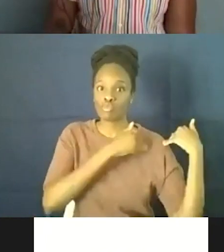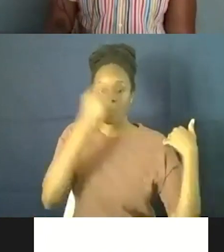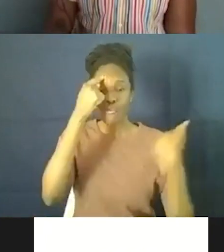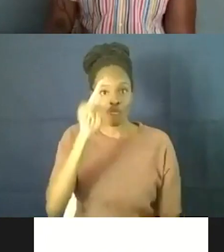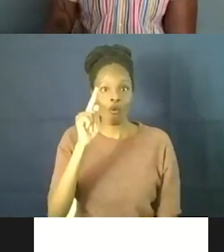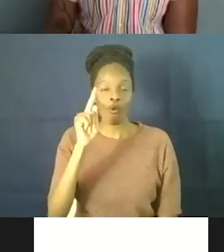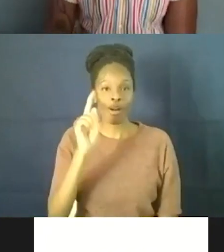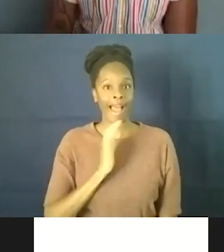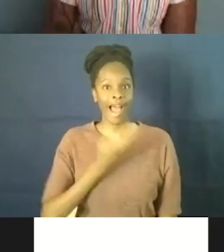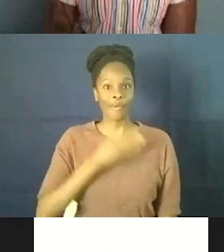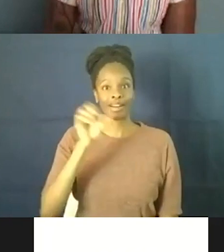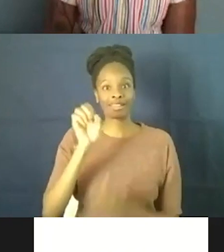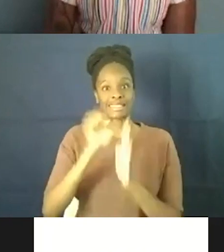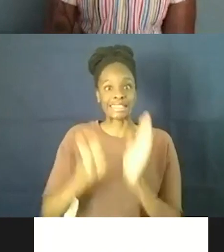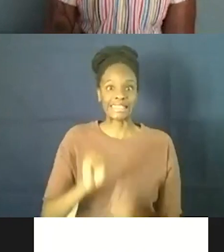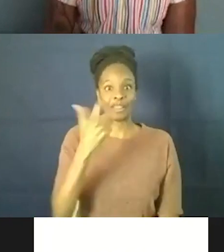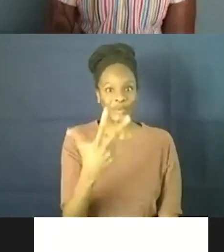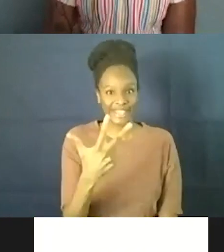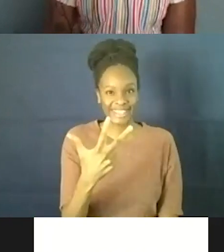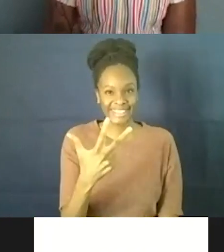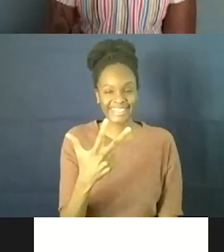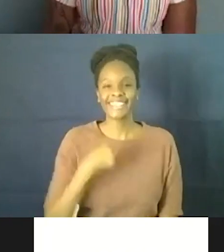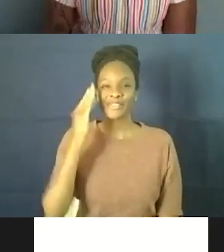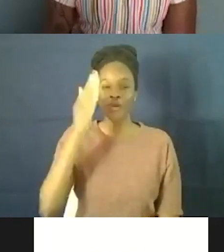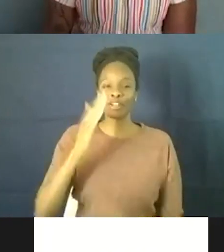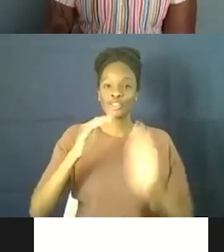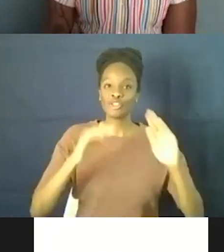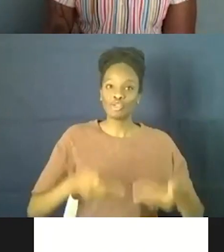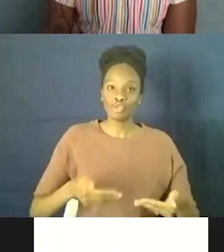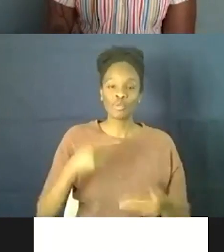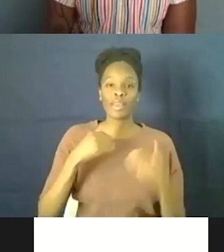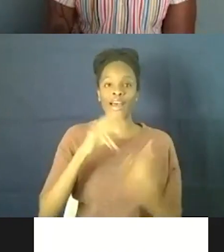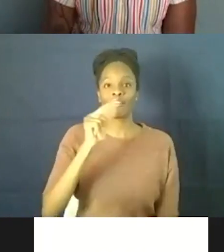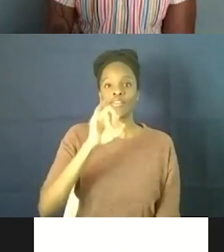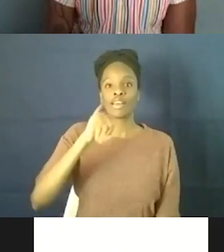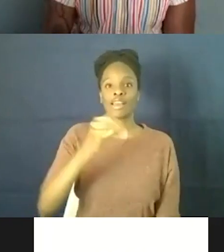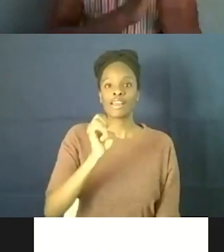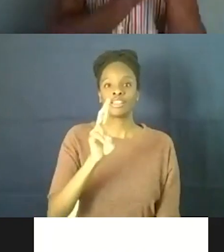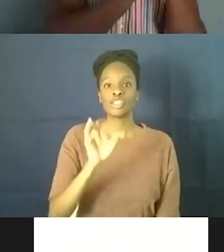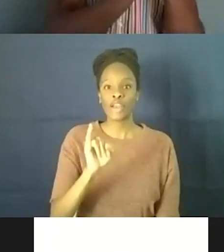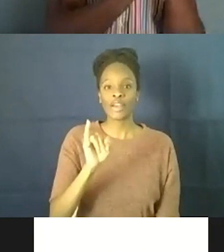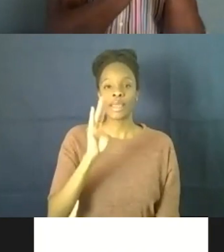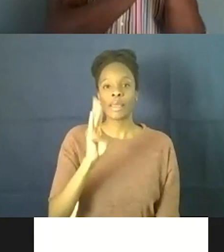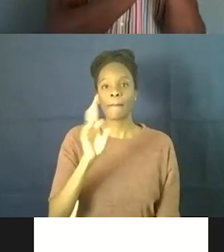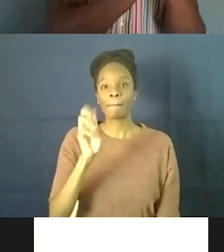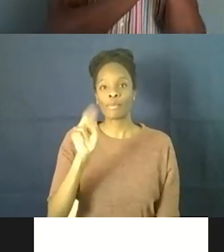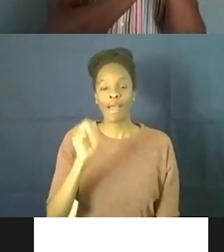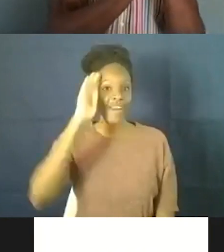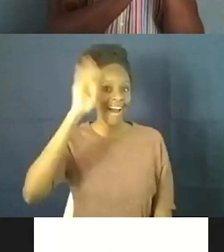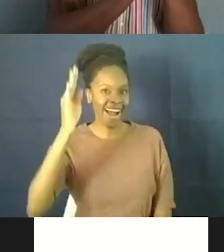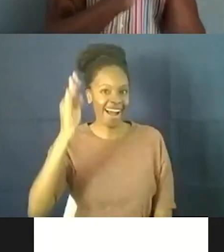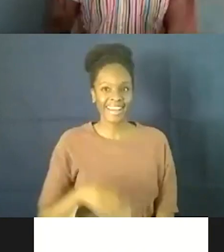season 3. and I'm going to introduce them one at a time. We have Njeri Brown, everybody. Hi.